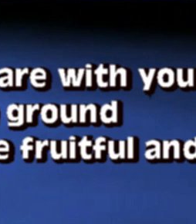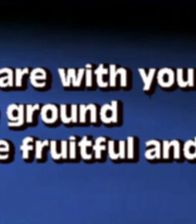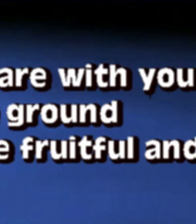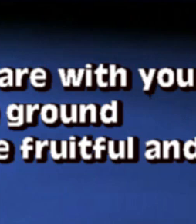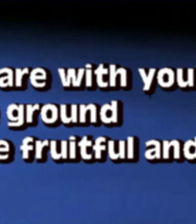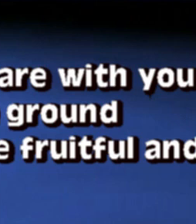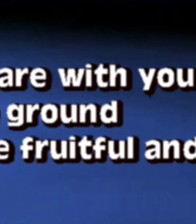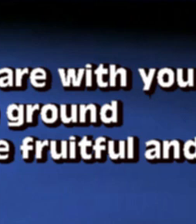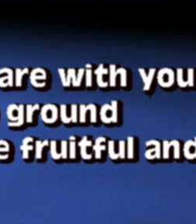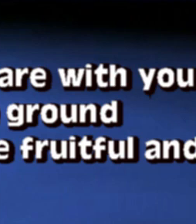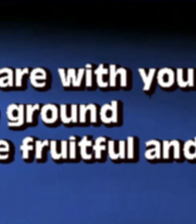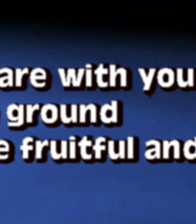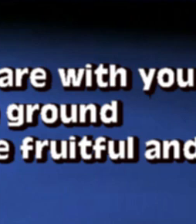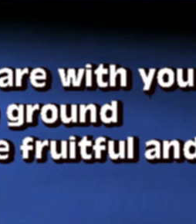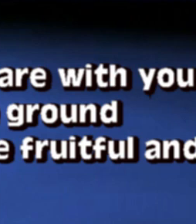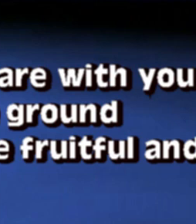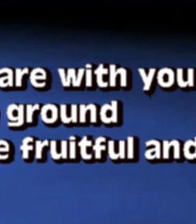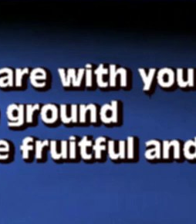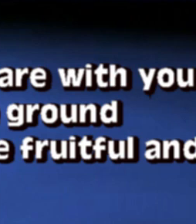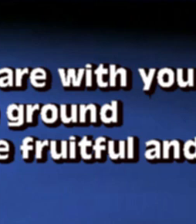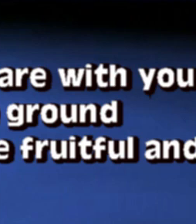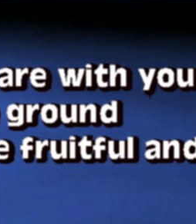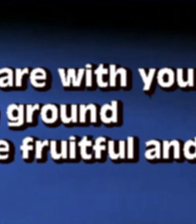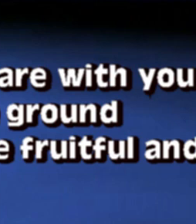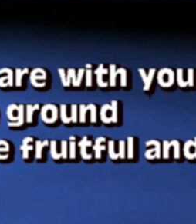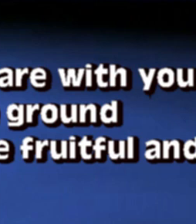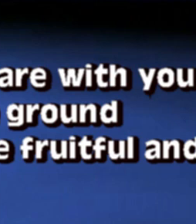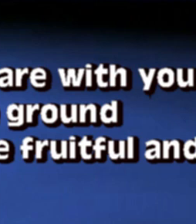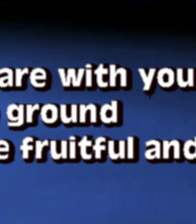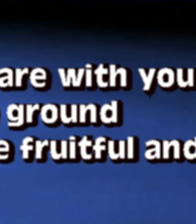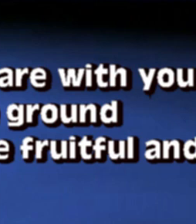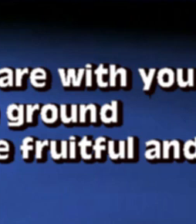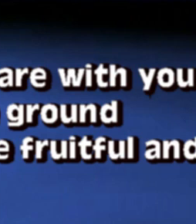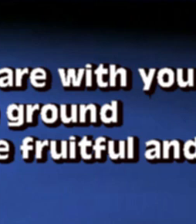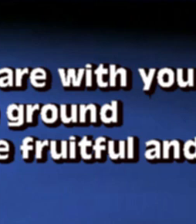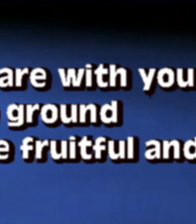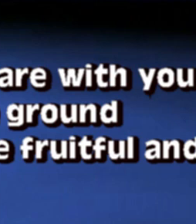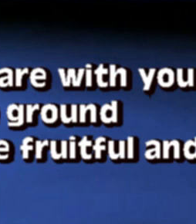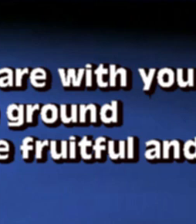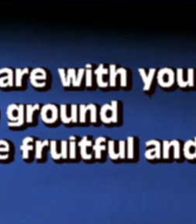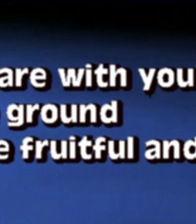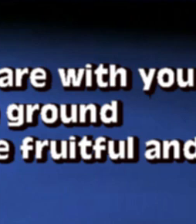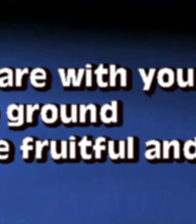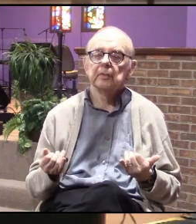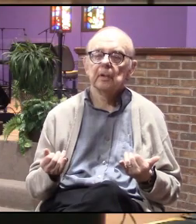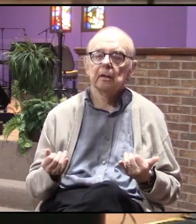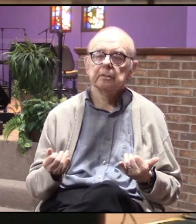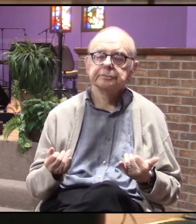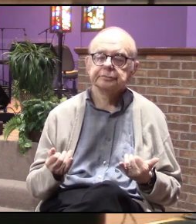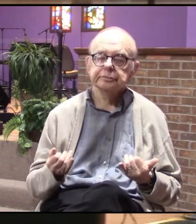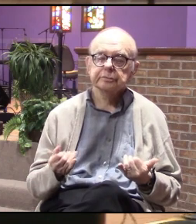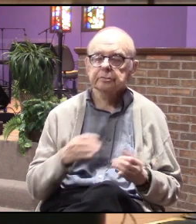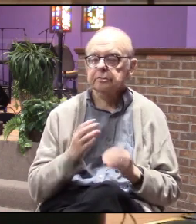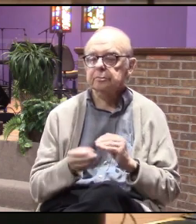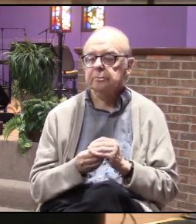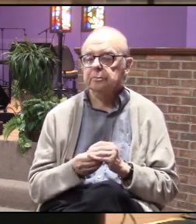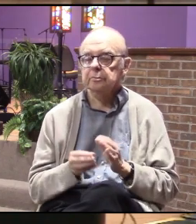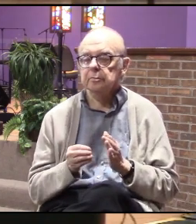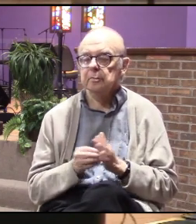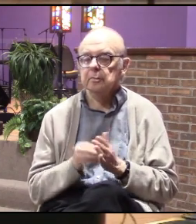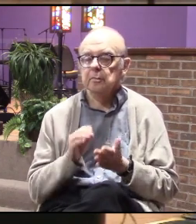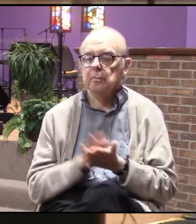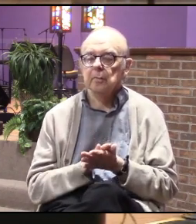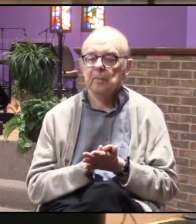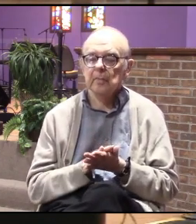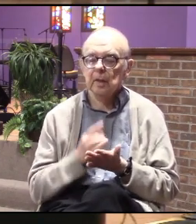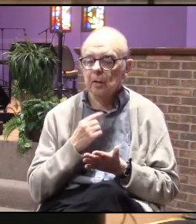be fruitful and multiply on the earth. Now, just a side note, as I've